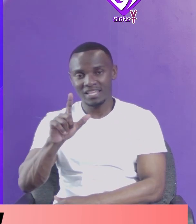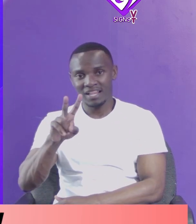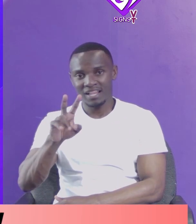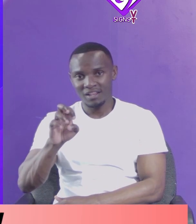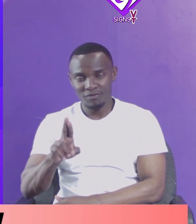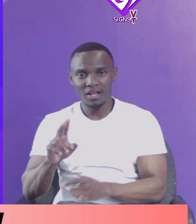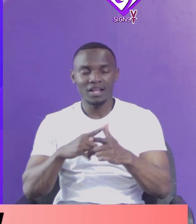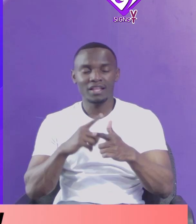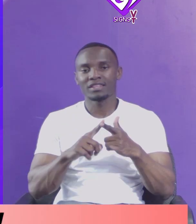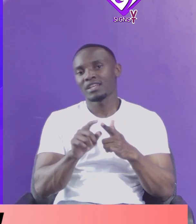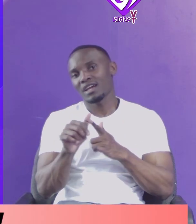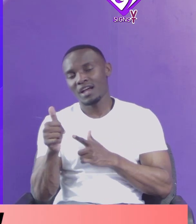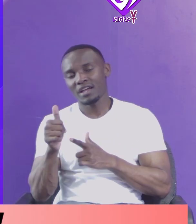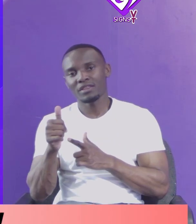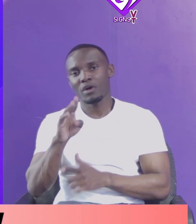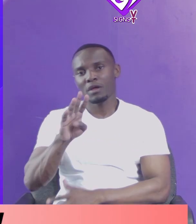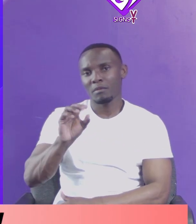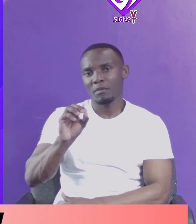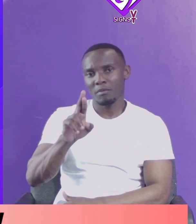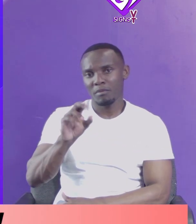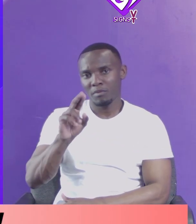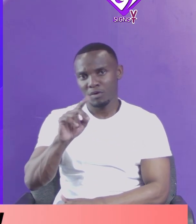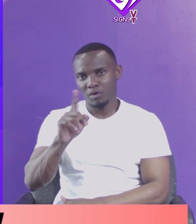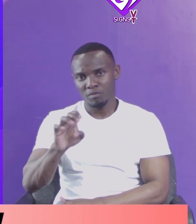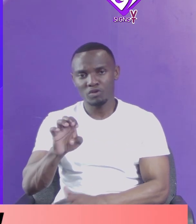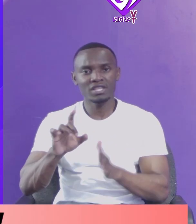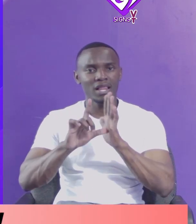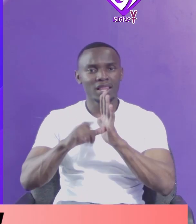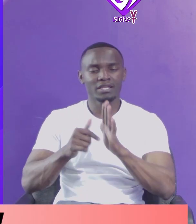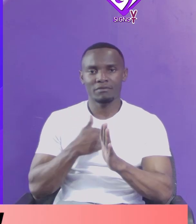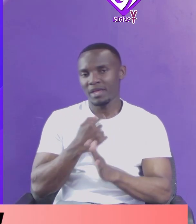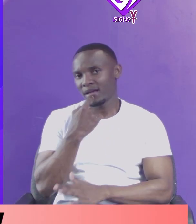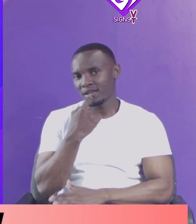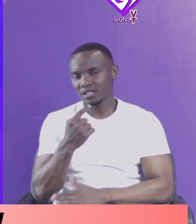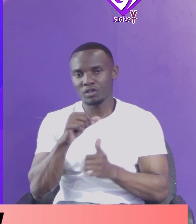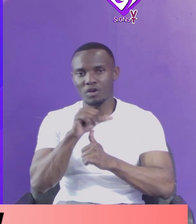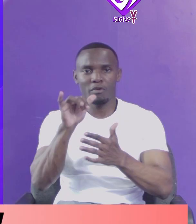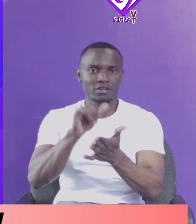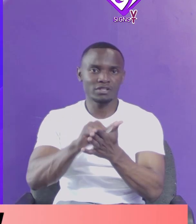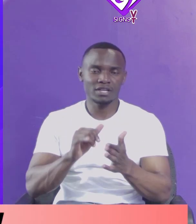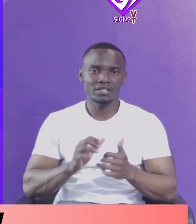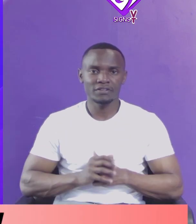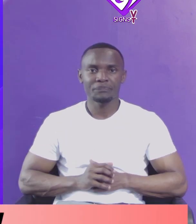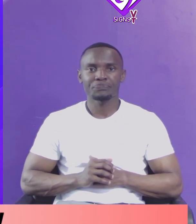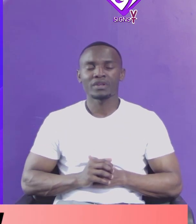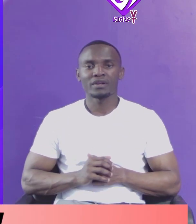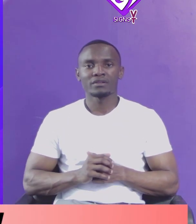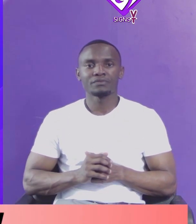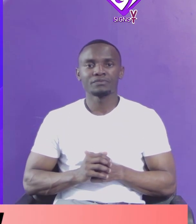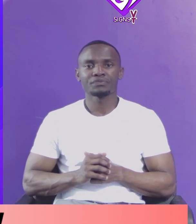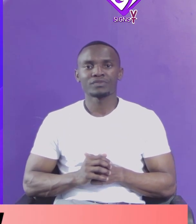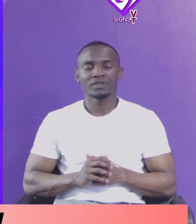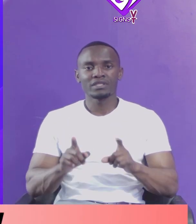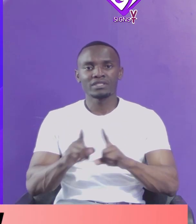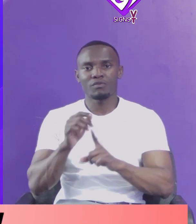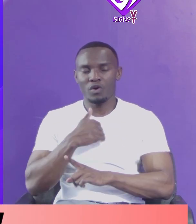from Team Kenya. I'm going to give you a little bit of details on how that went down, courtesy of good representatives as far as